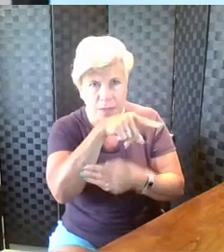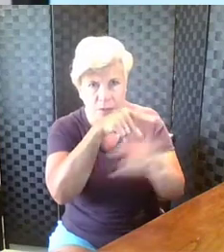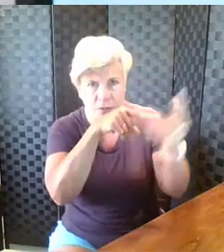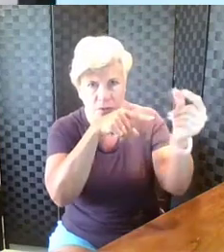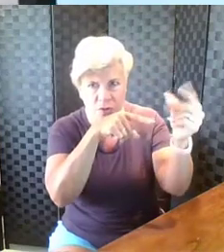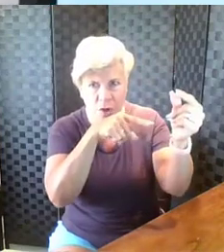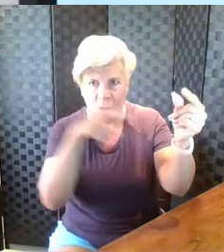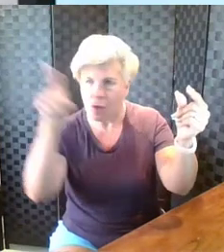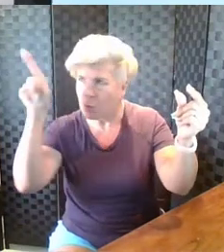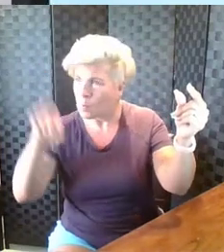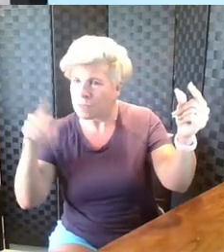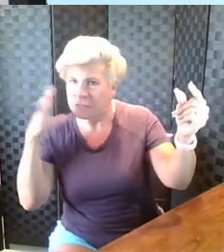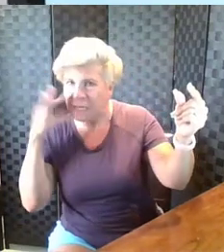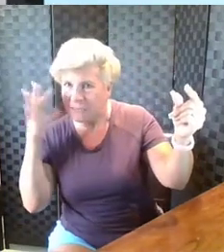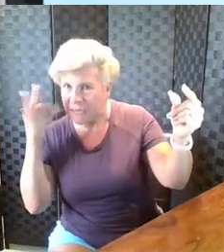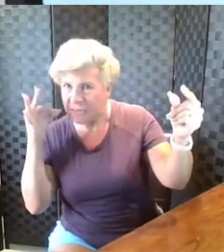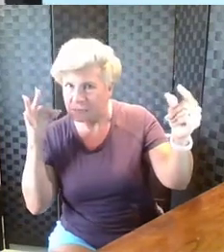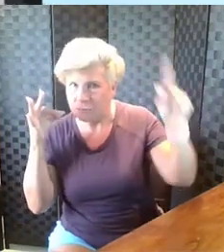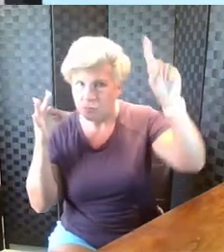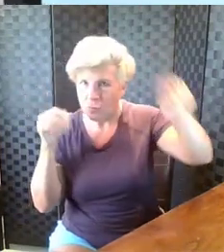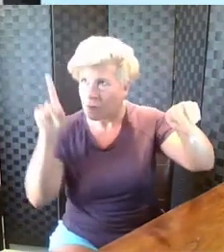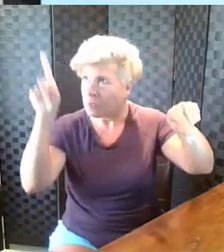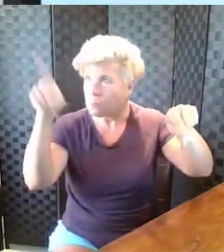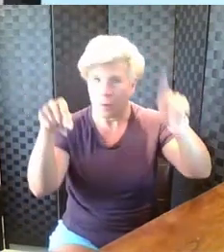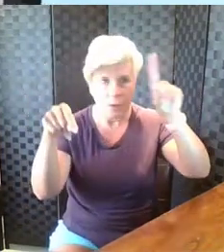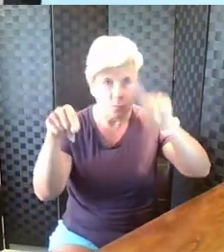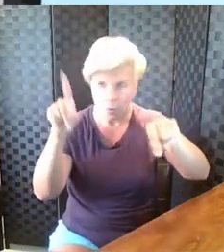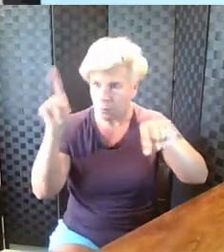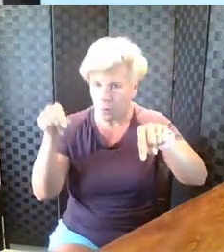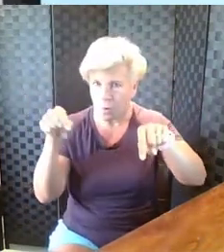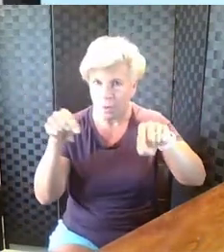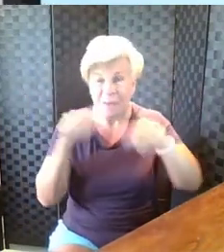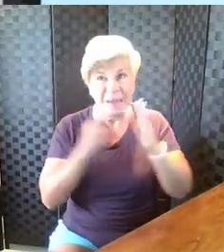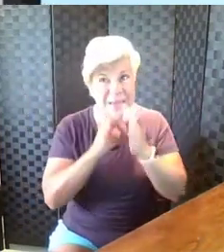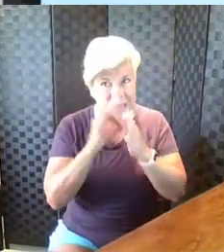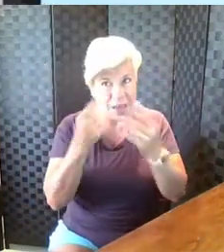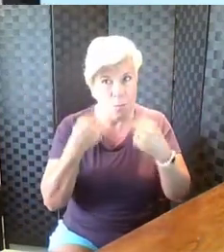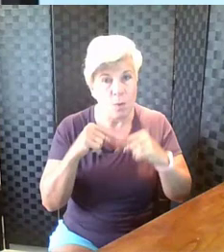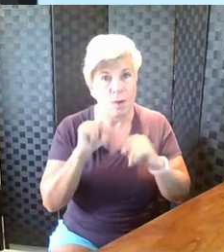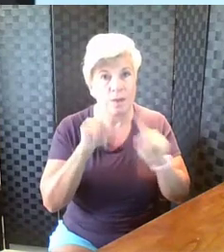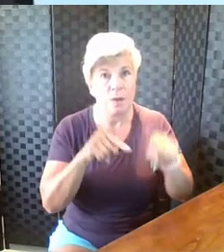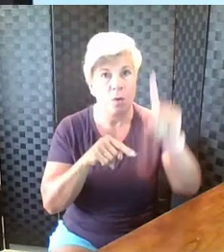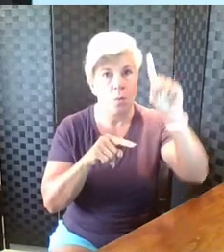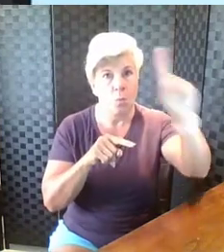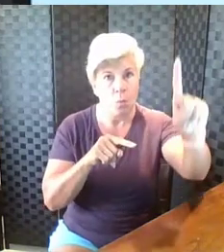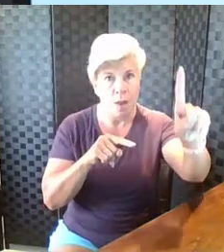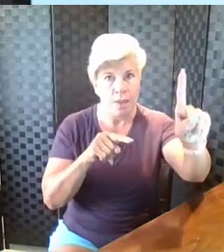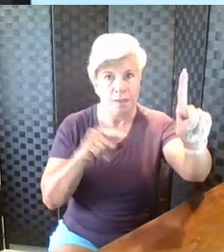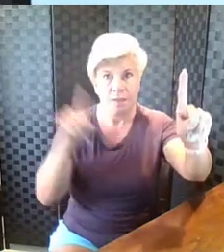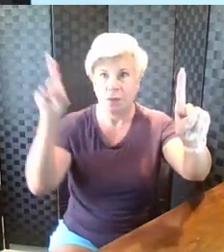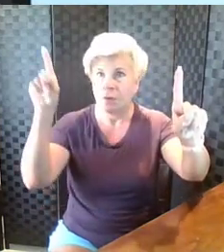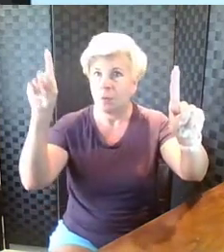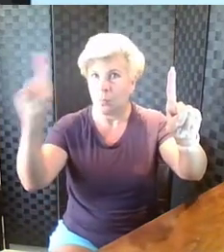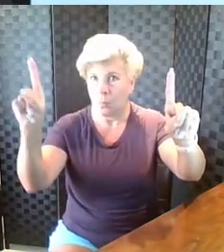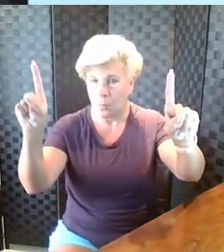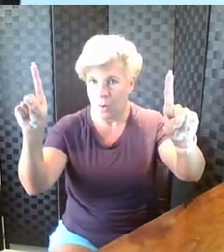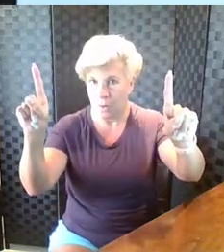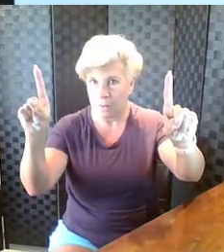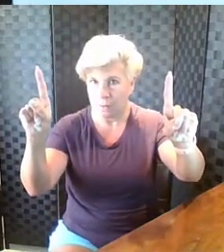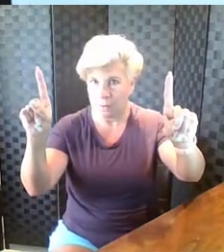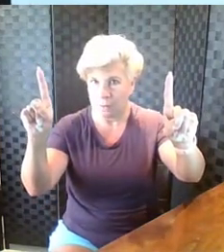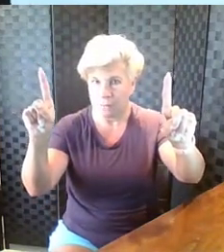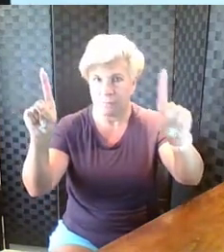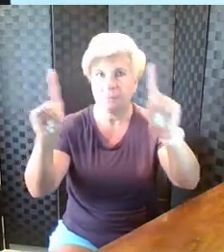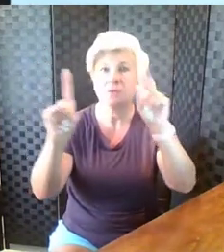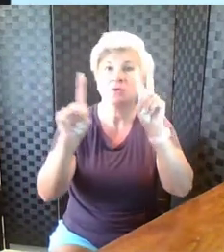dogs and then one of the cats. And I'm going to be saying the numbers as I go, so you'll see what that looks like. So 1,